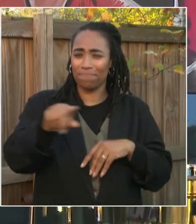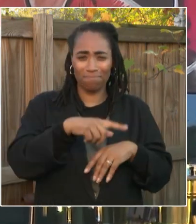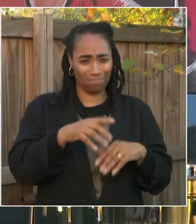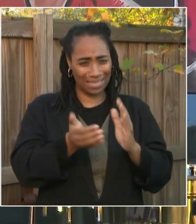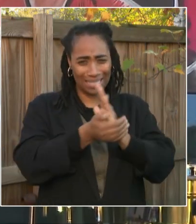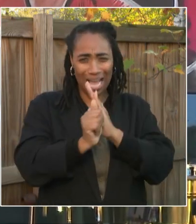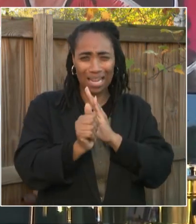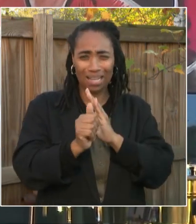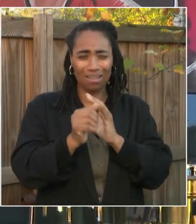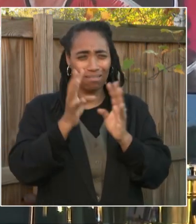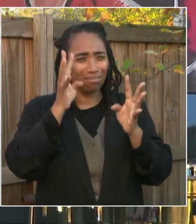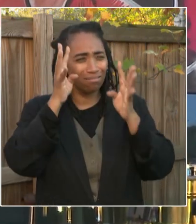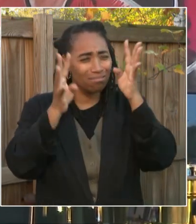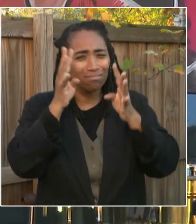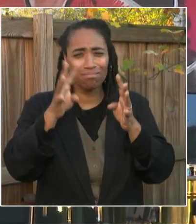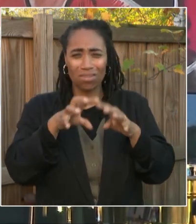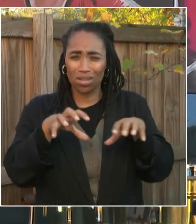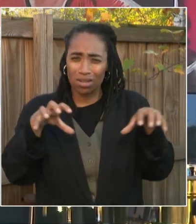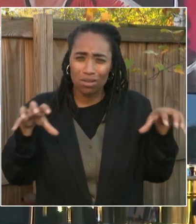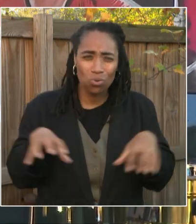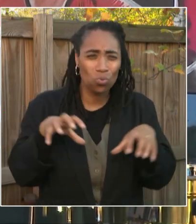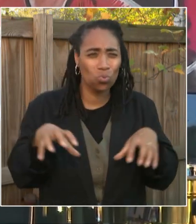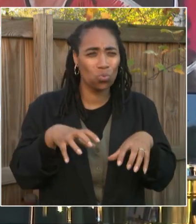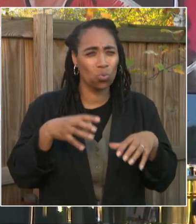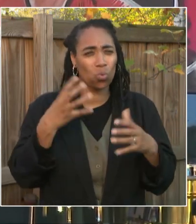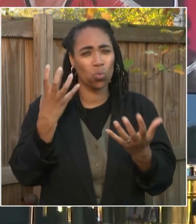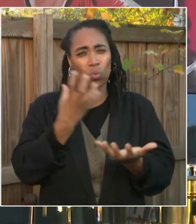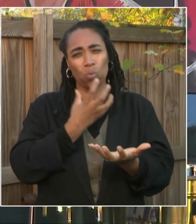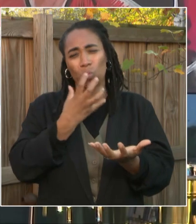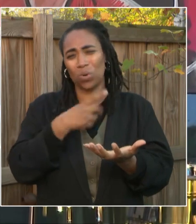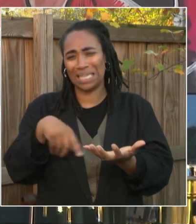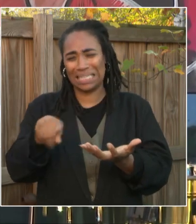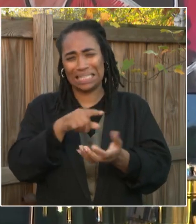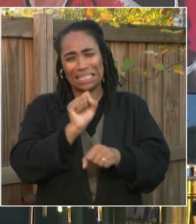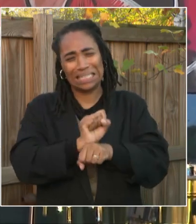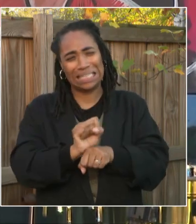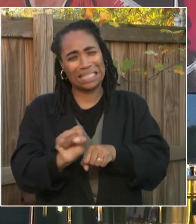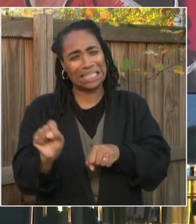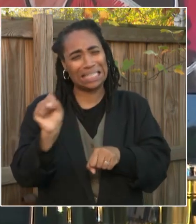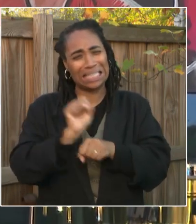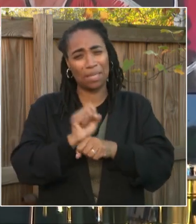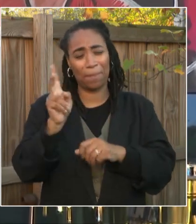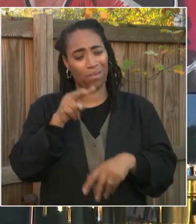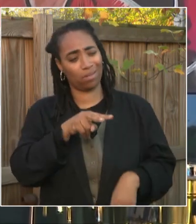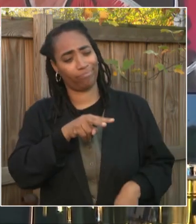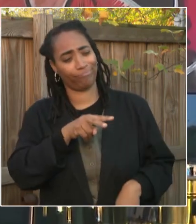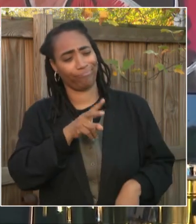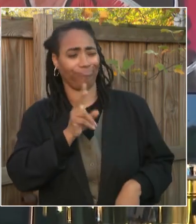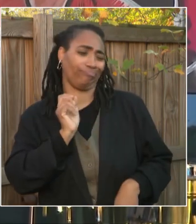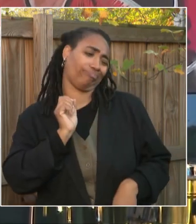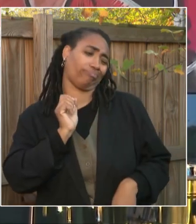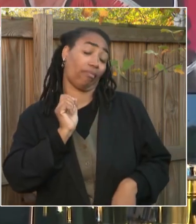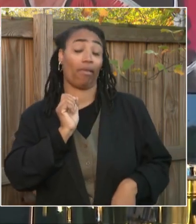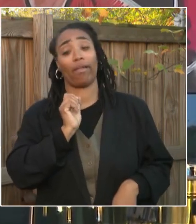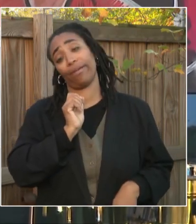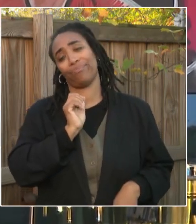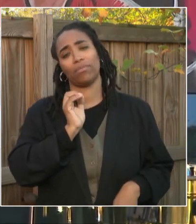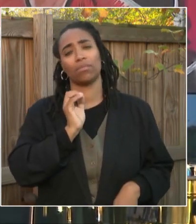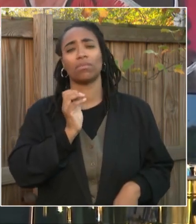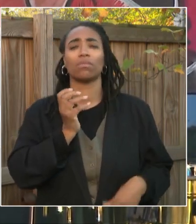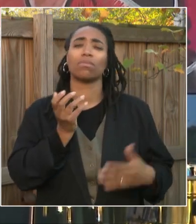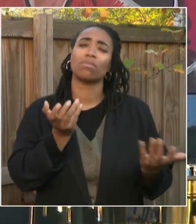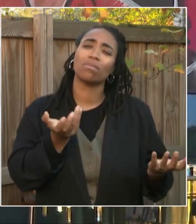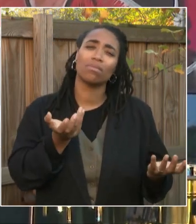in the community, always got to work hard? And then people still will come and question our mayor and our council, why did you give them $2